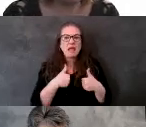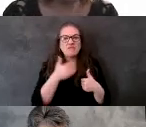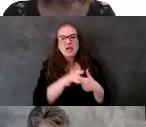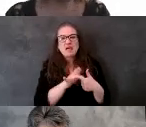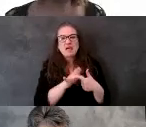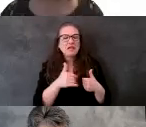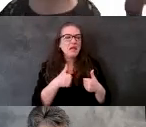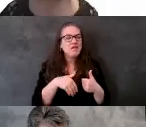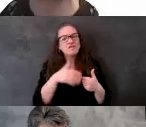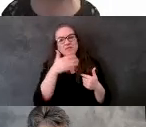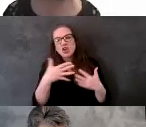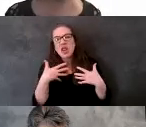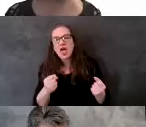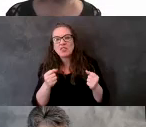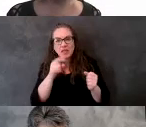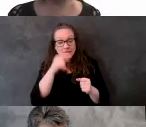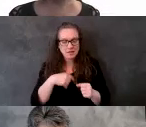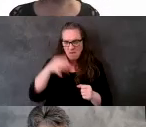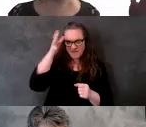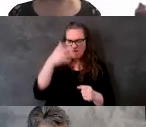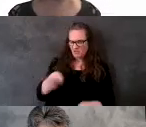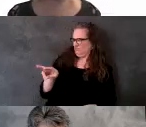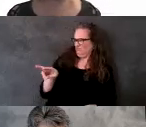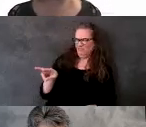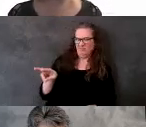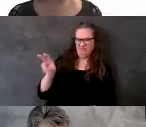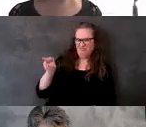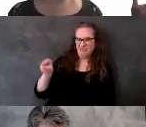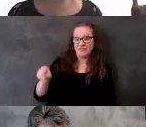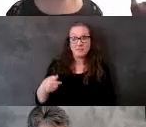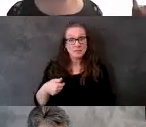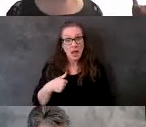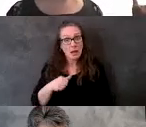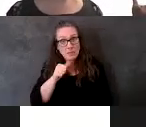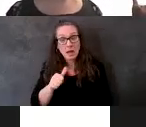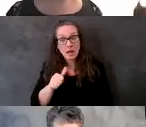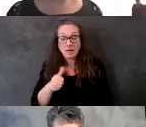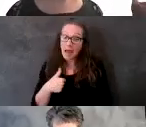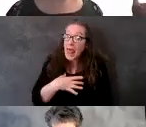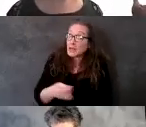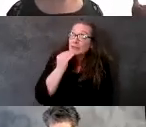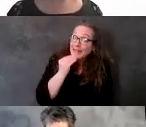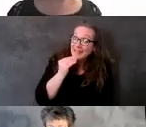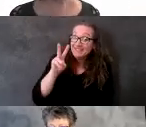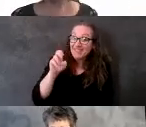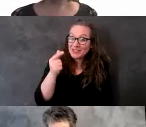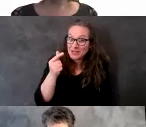opposite. And so here I am, not a vegetable. I like to eat vegetables, but I'm not a